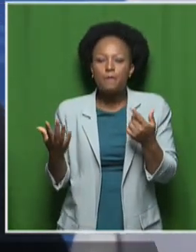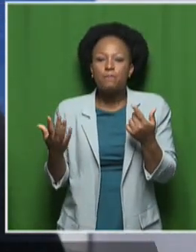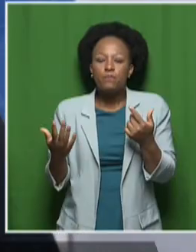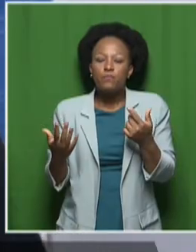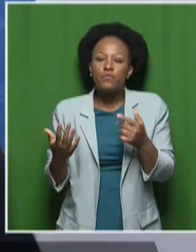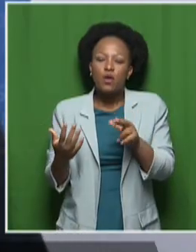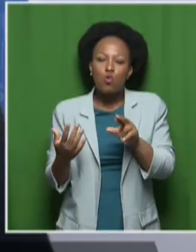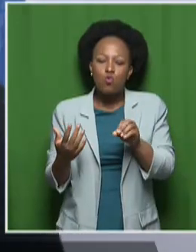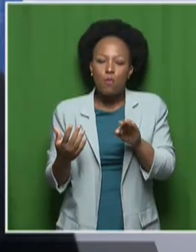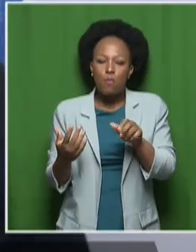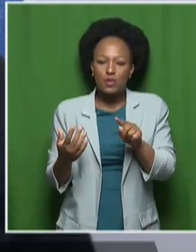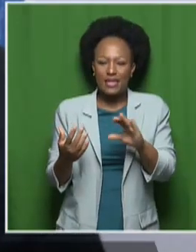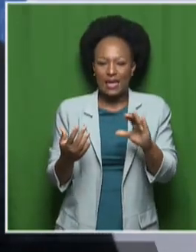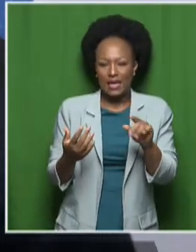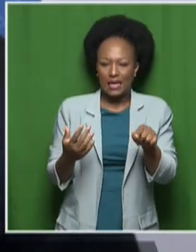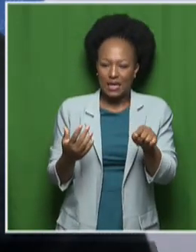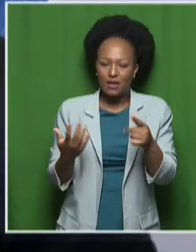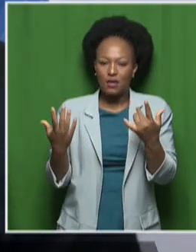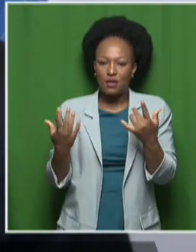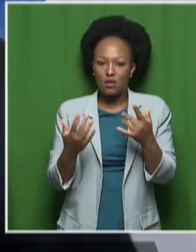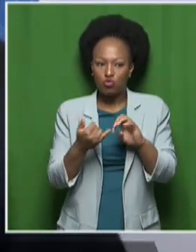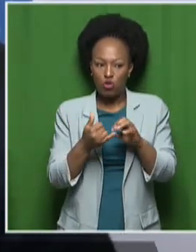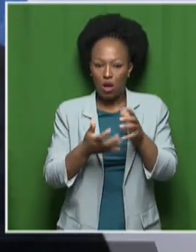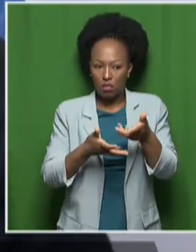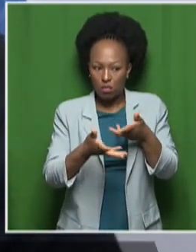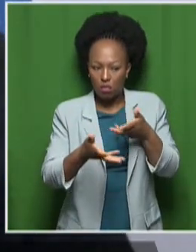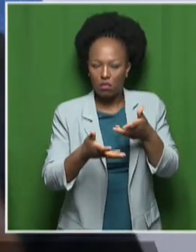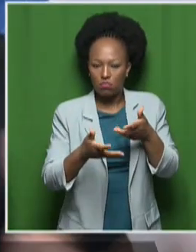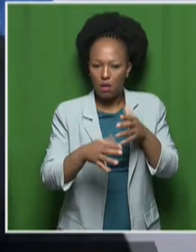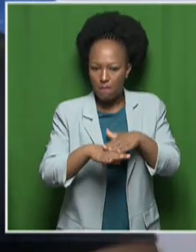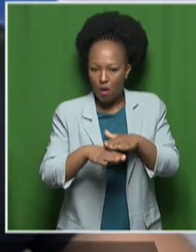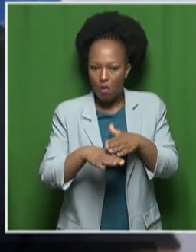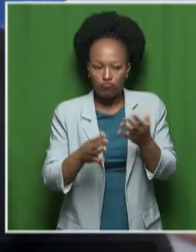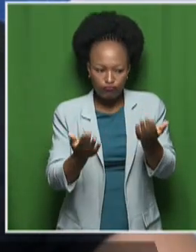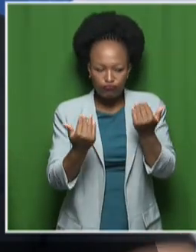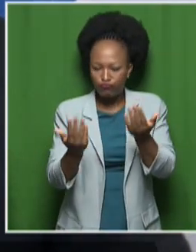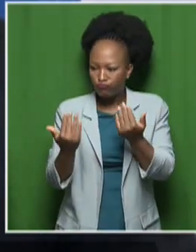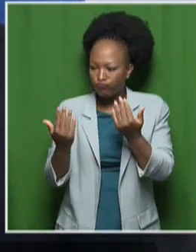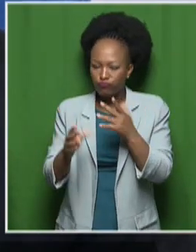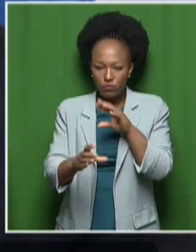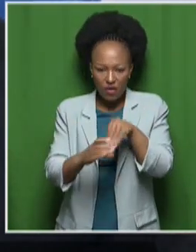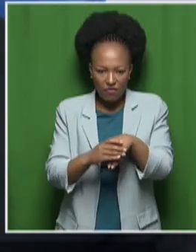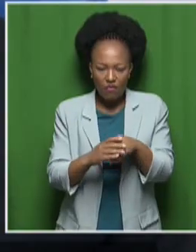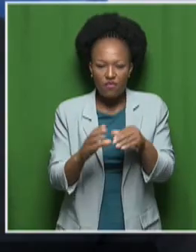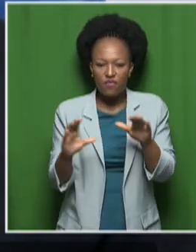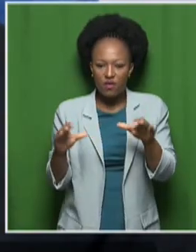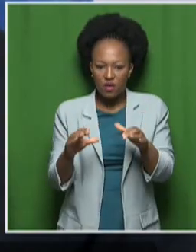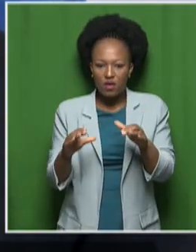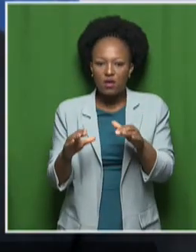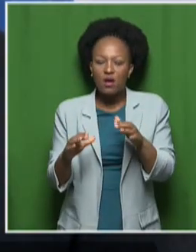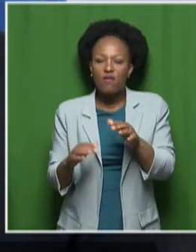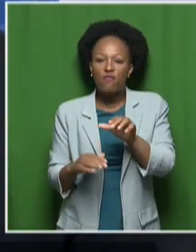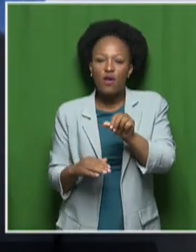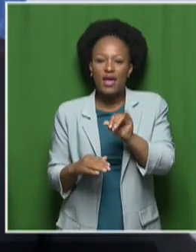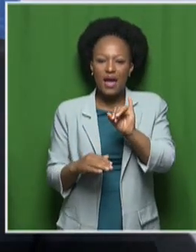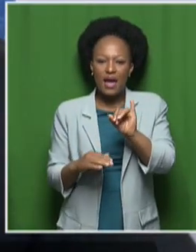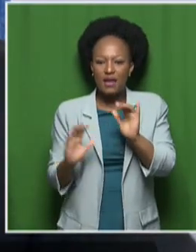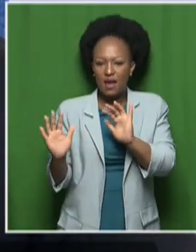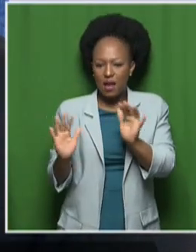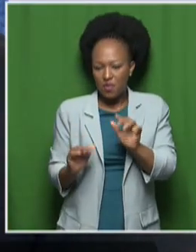fascinating. So what we do is try and engage them as much as possible, into getting, into artificial